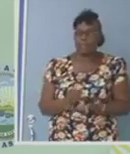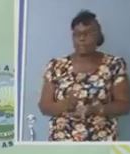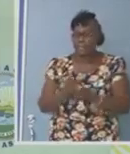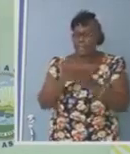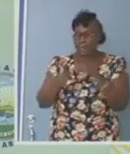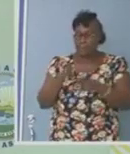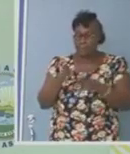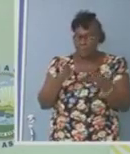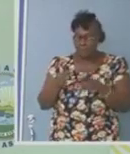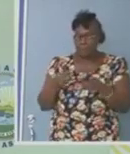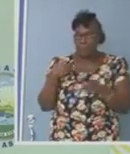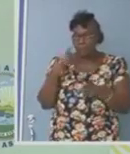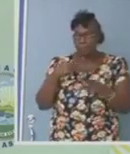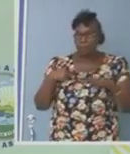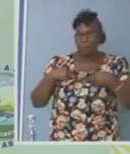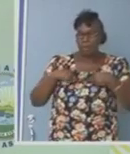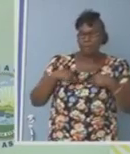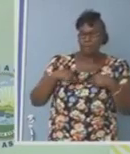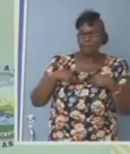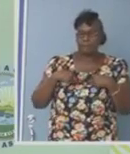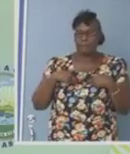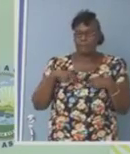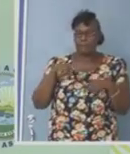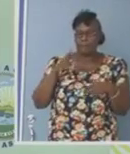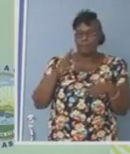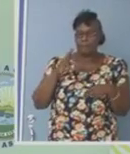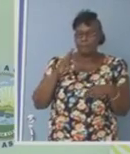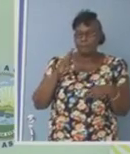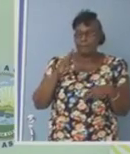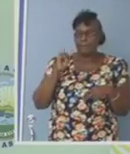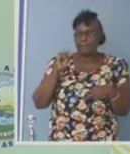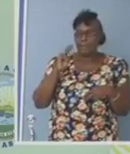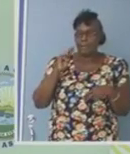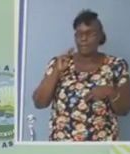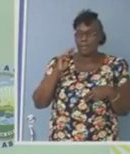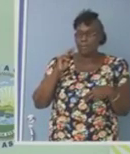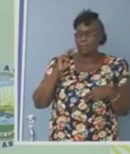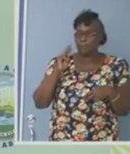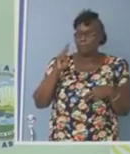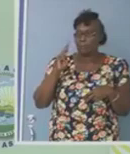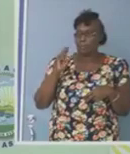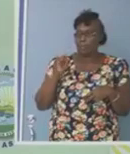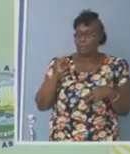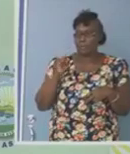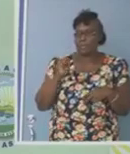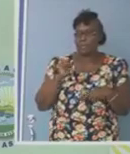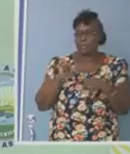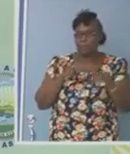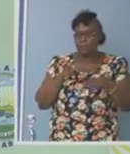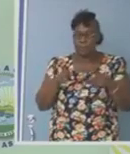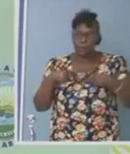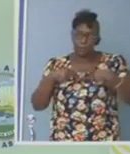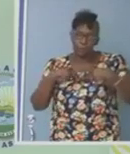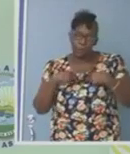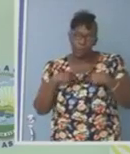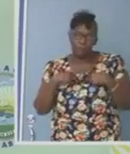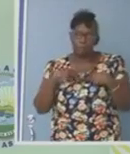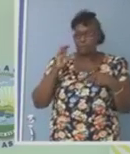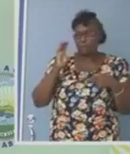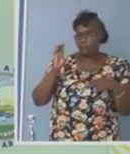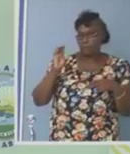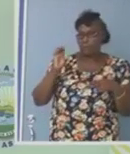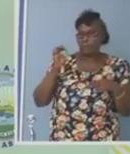and management of the virus, and to share the management plan for any COVID-19 case that